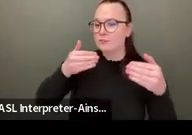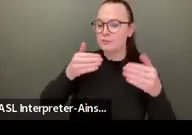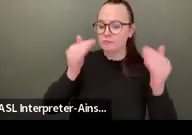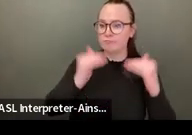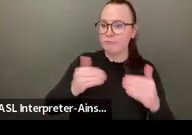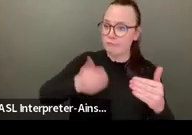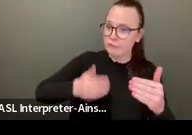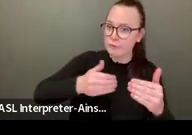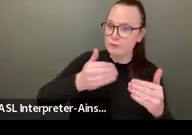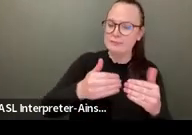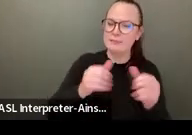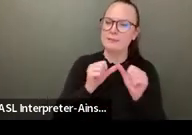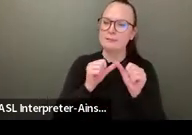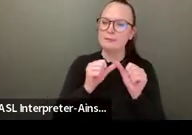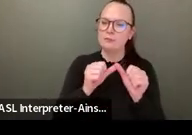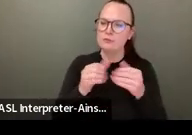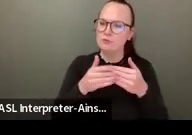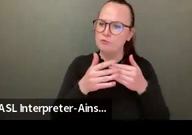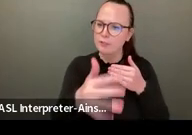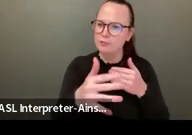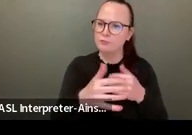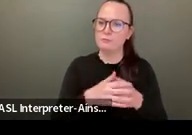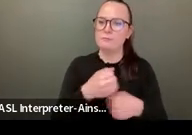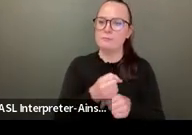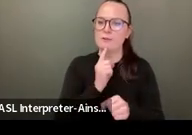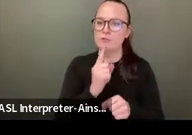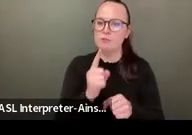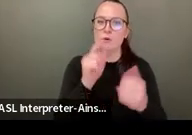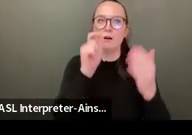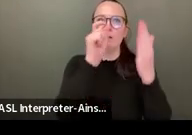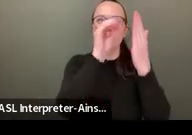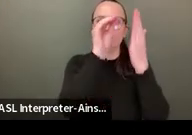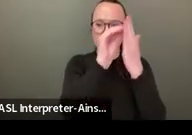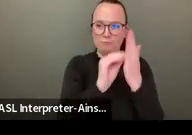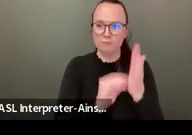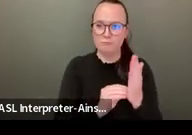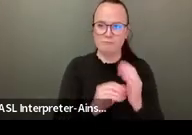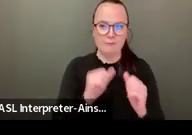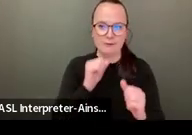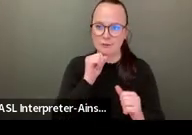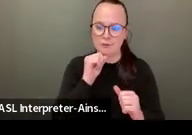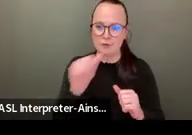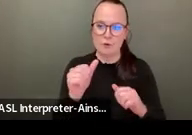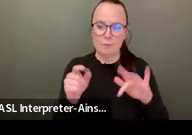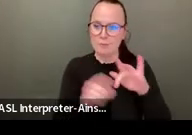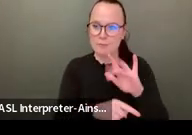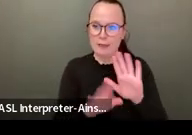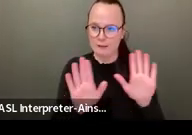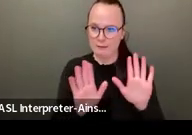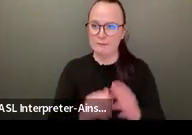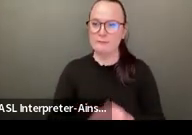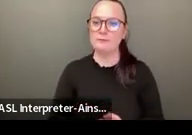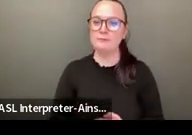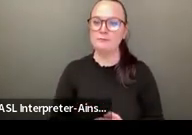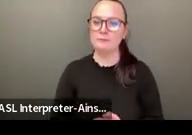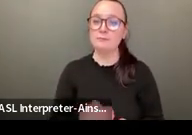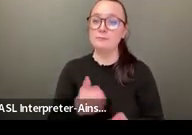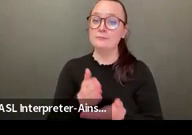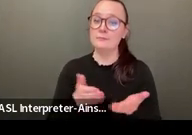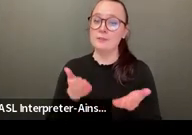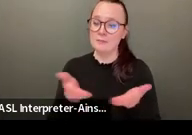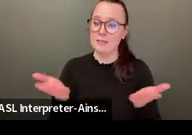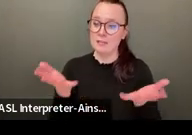that duration. So making sure there are no blank boxes here. There are a couple things I want to bring your attention